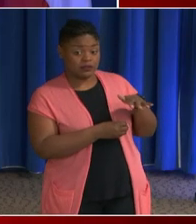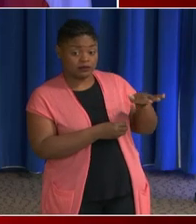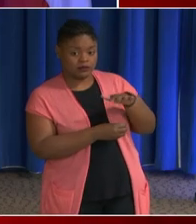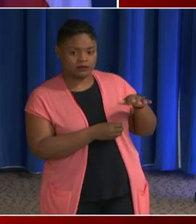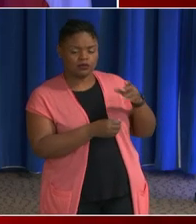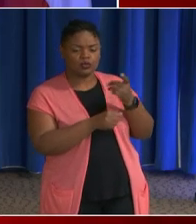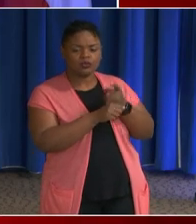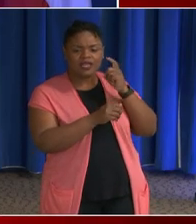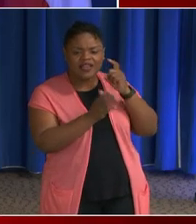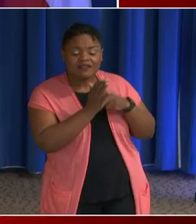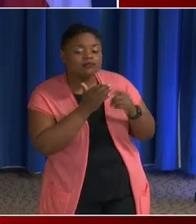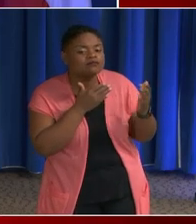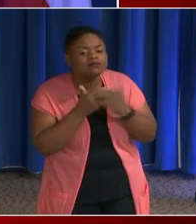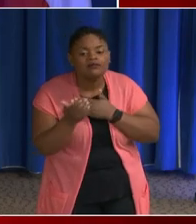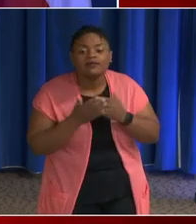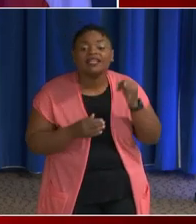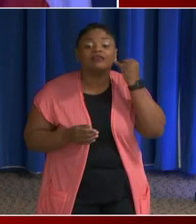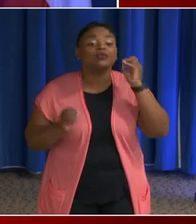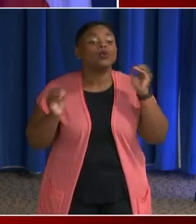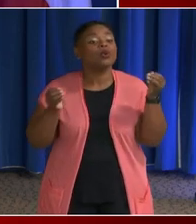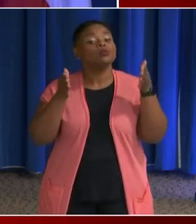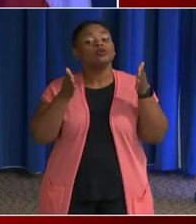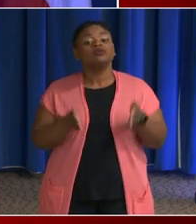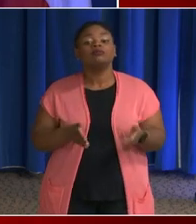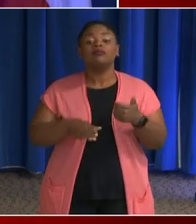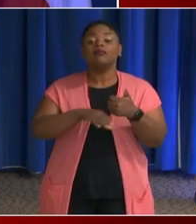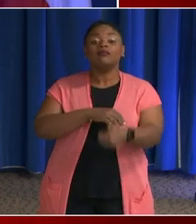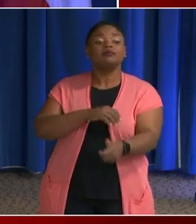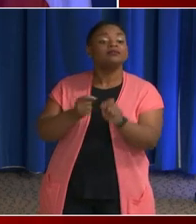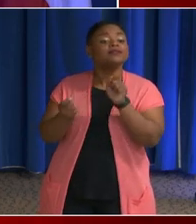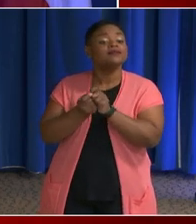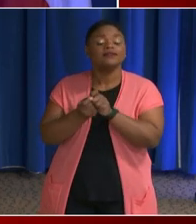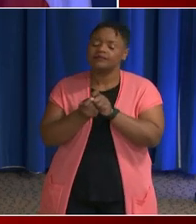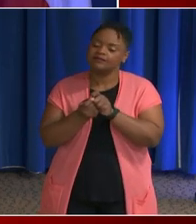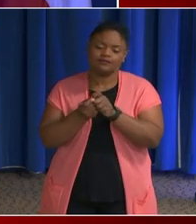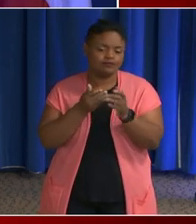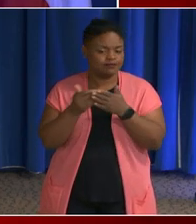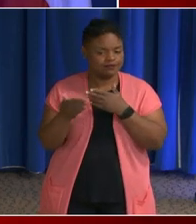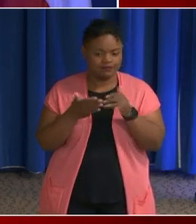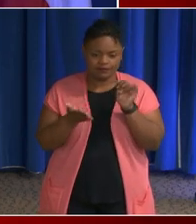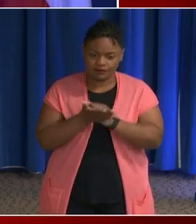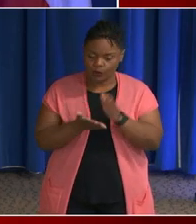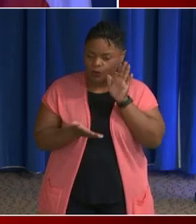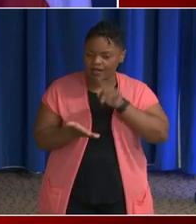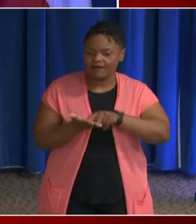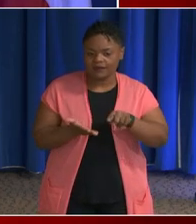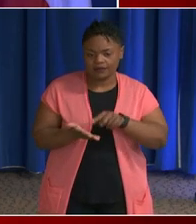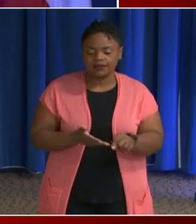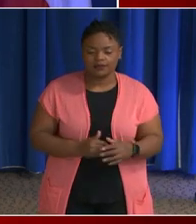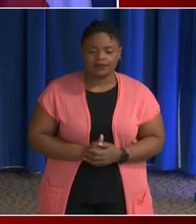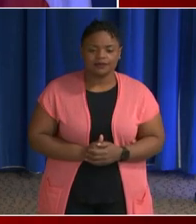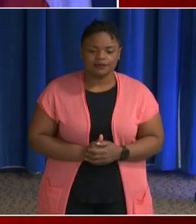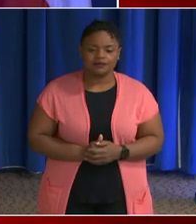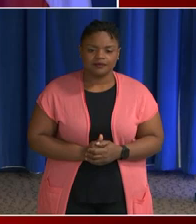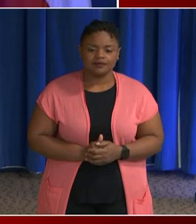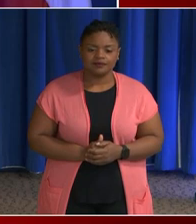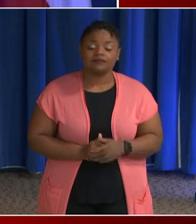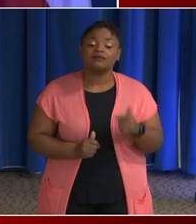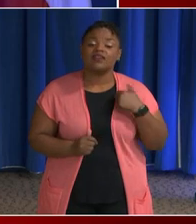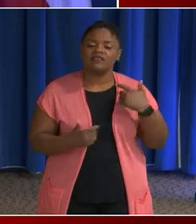been specifically alleged in the complaint which initiated their investigation. There's a proposal